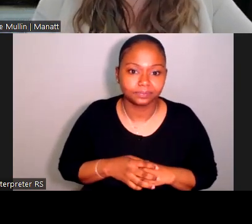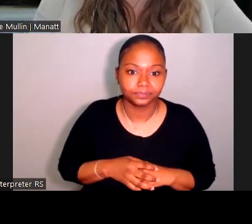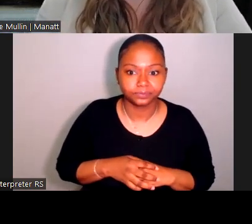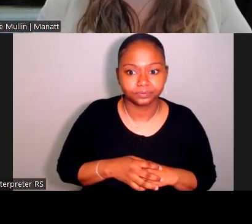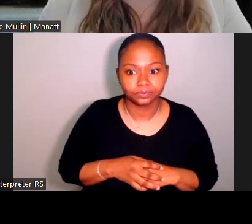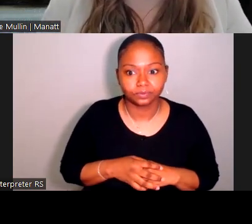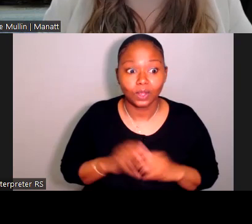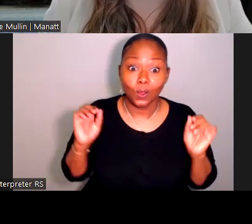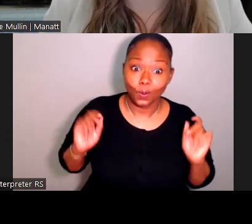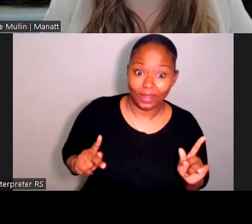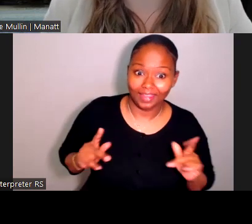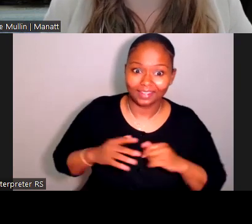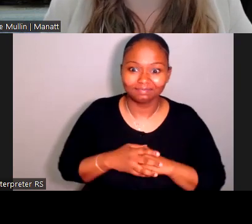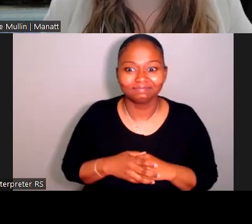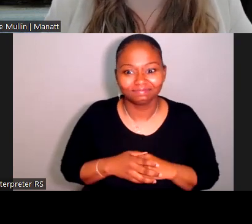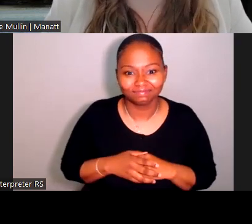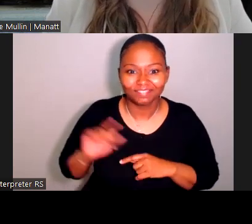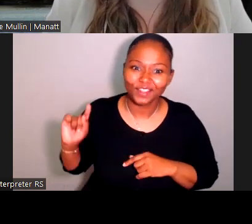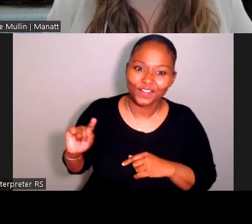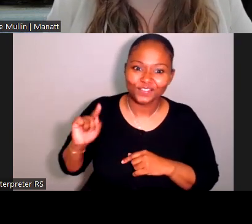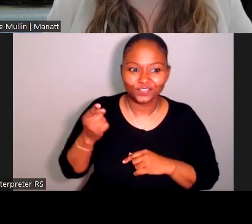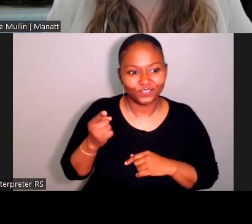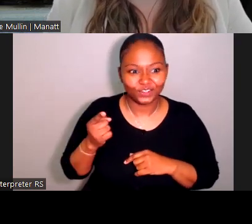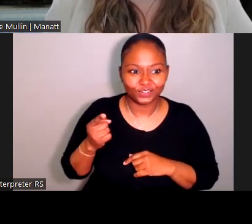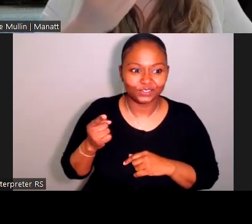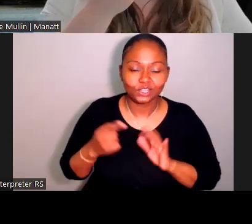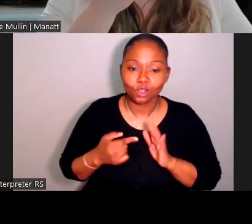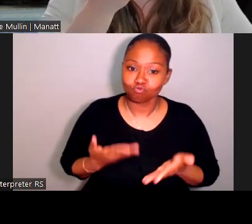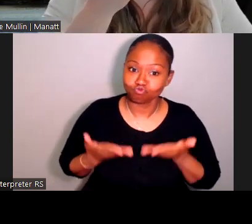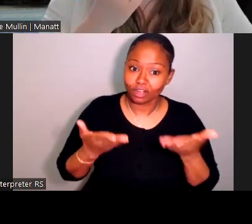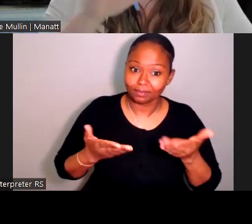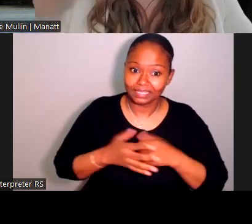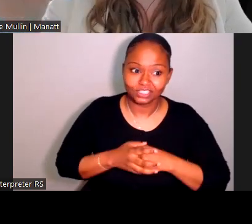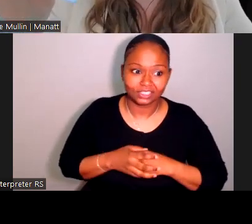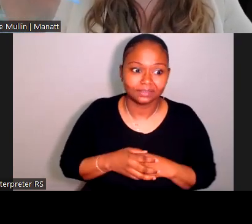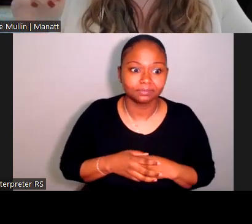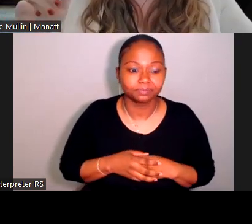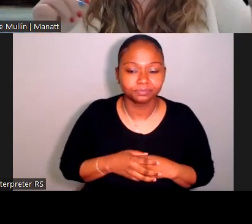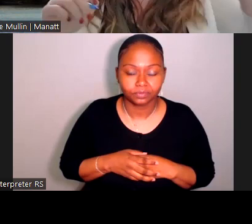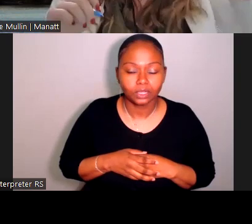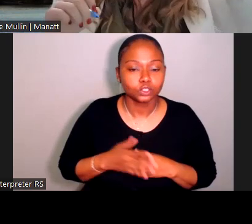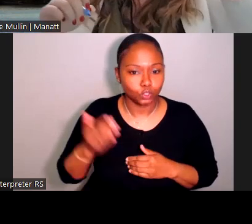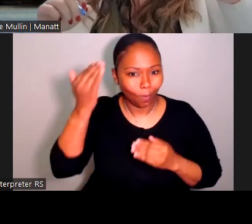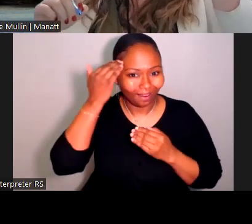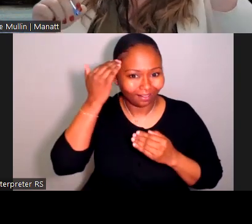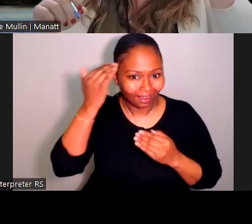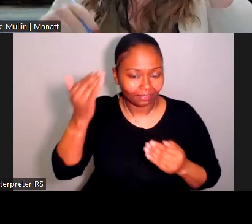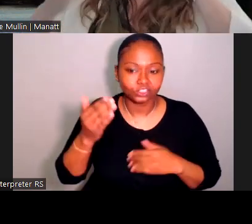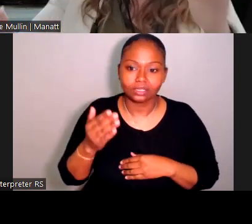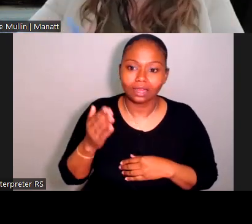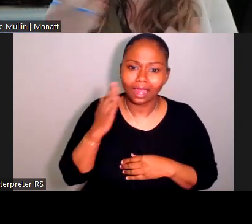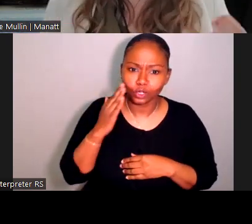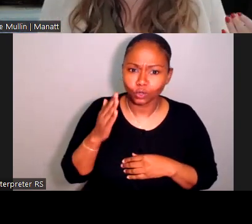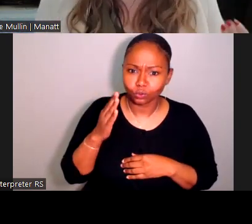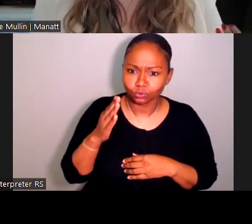All right, we get to our first straw model recommendation. So acknowledging that I know folks are